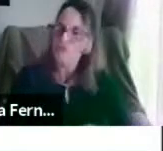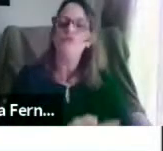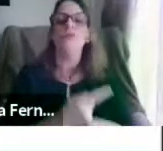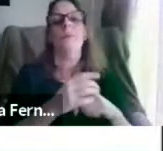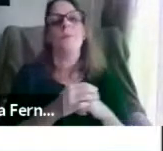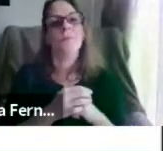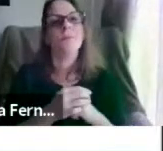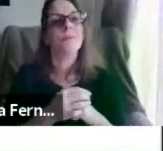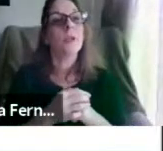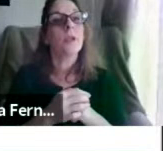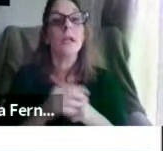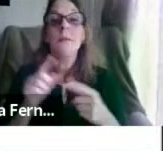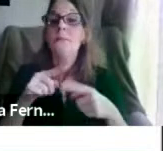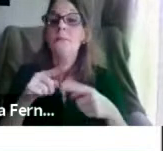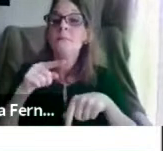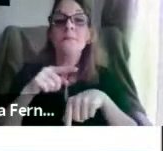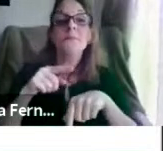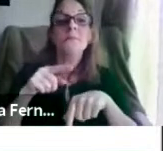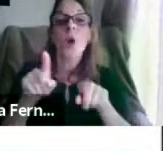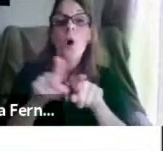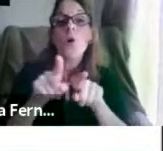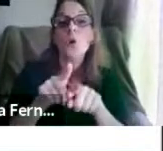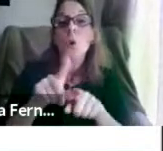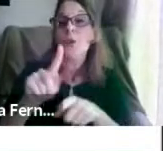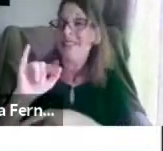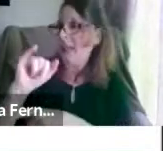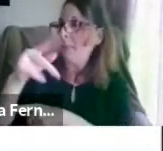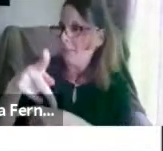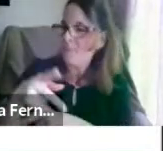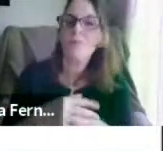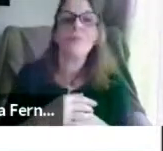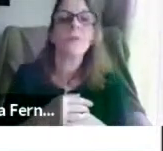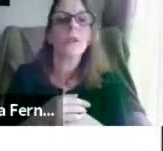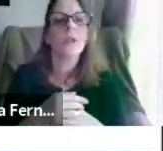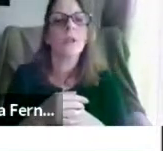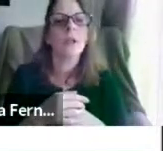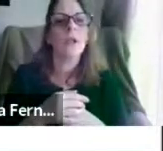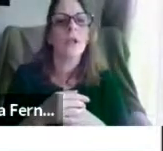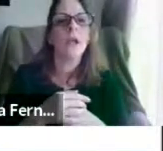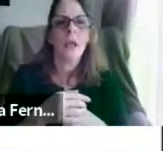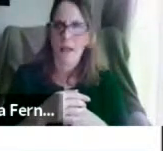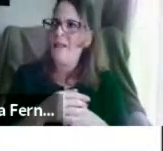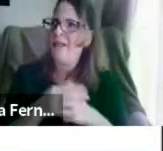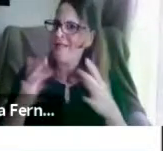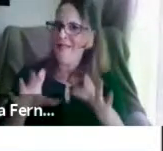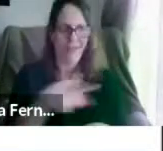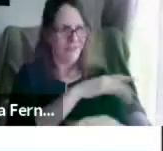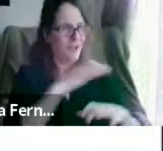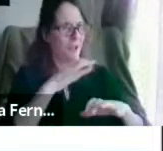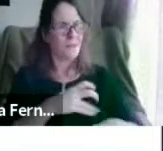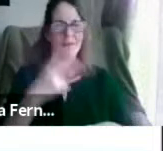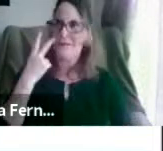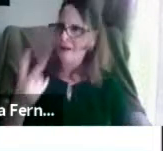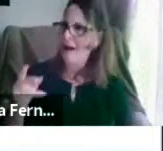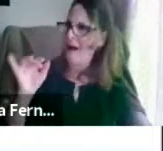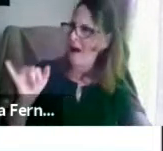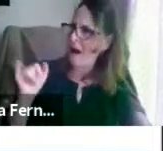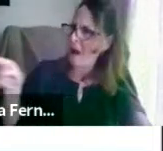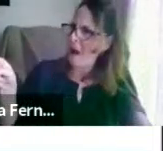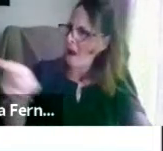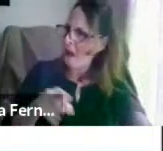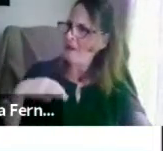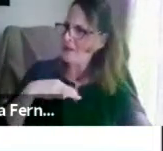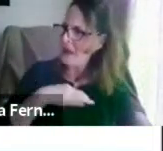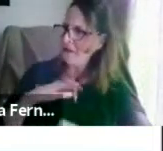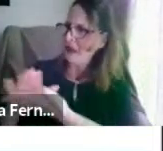A couple more tips. Allow your customers to observe your staff frequently cleaning. In a restaurant, make